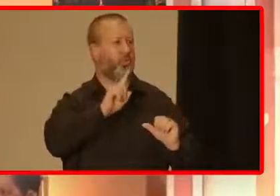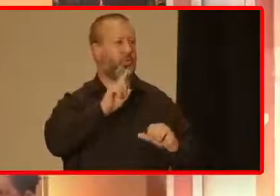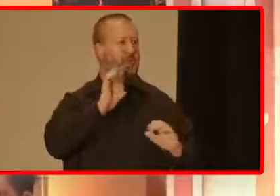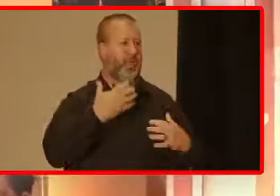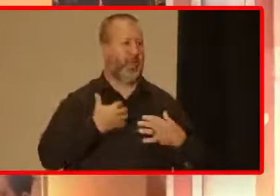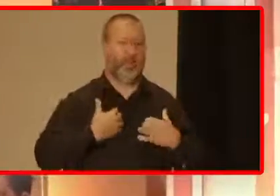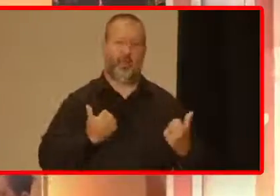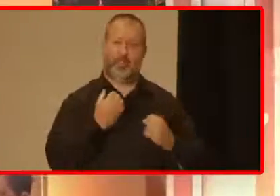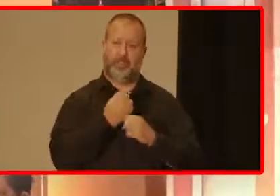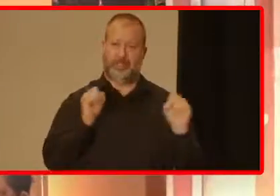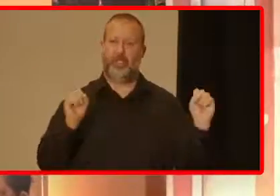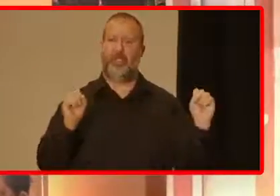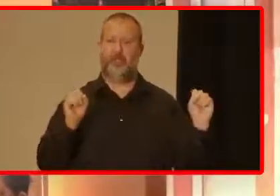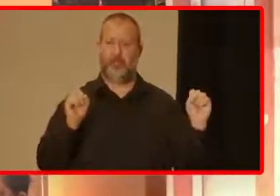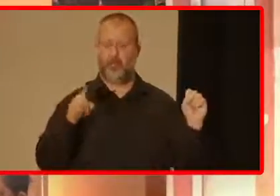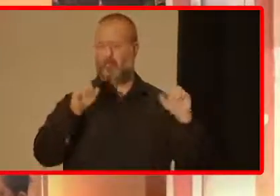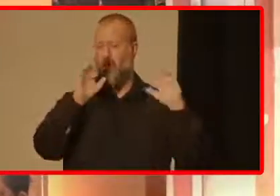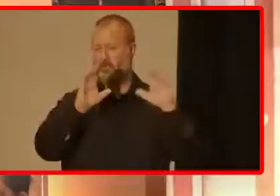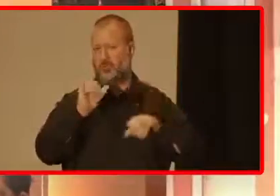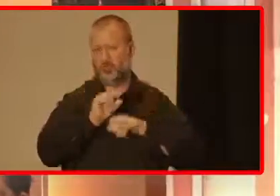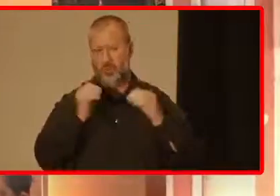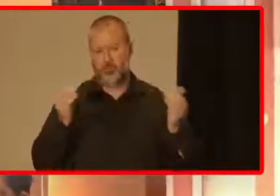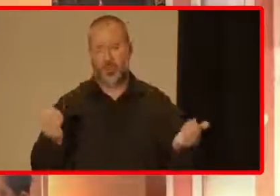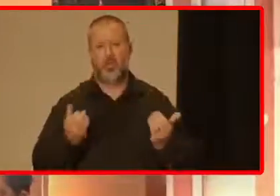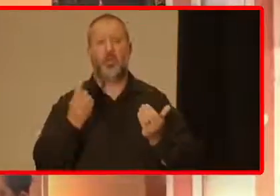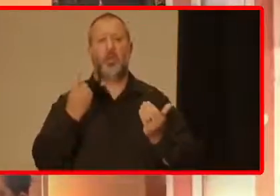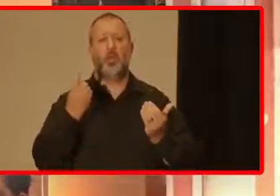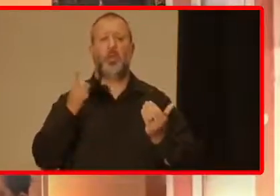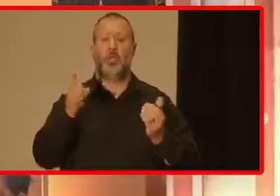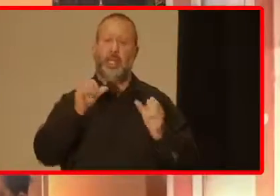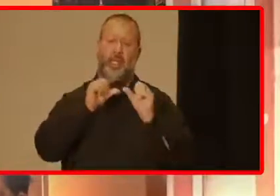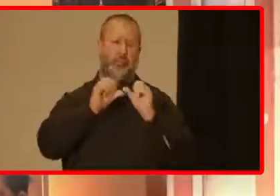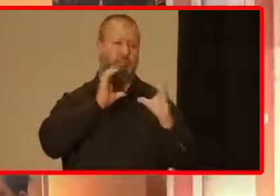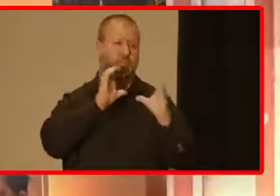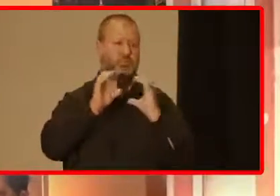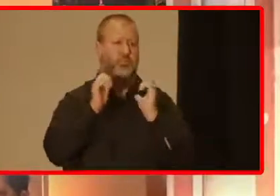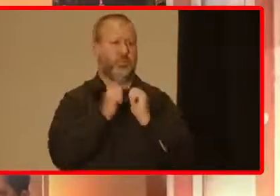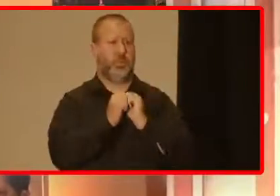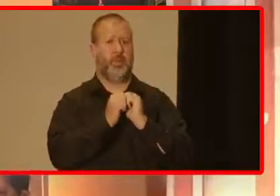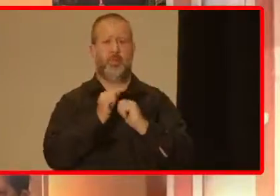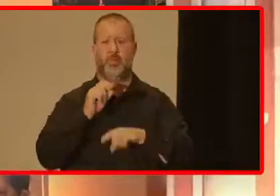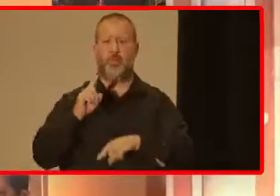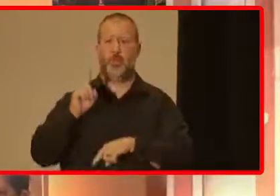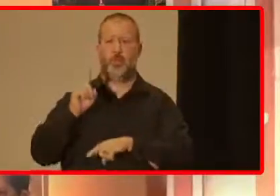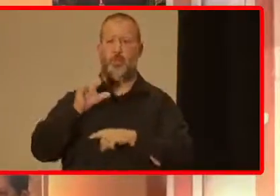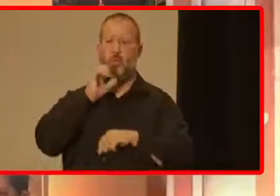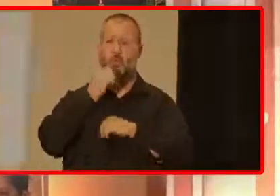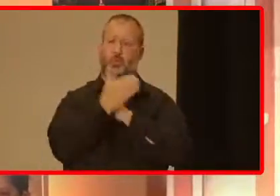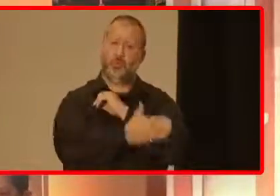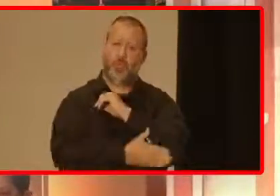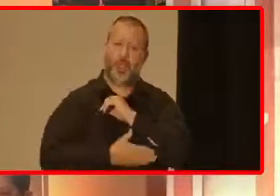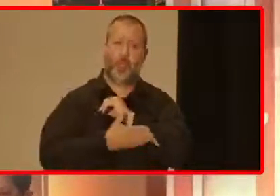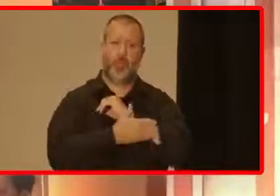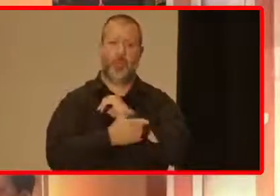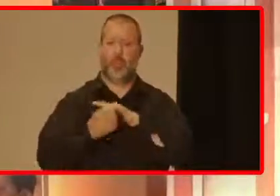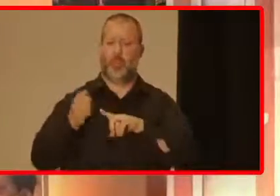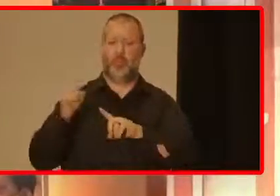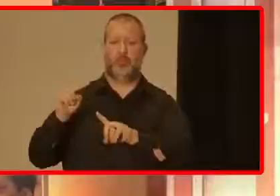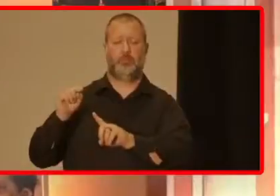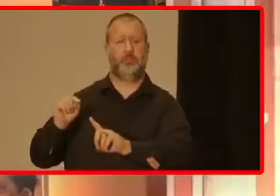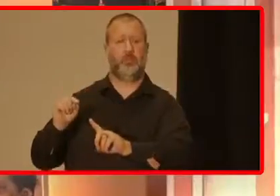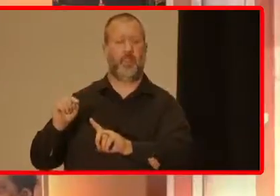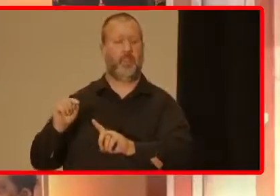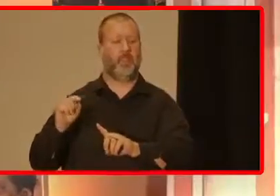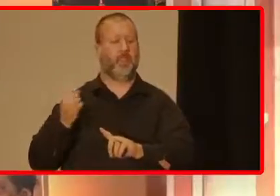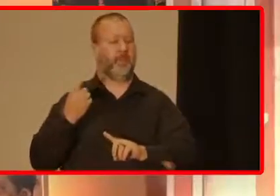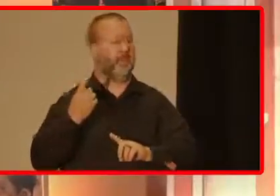health and safety, which they've done an excellent job, but she's in constant communication with the Orange County officials